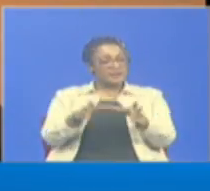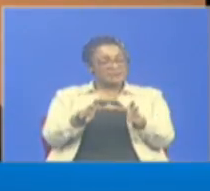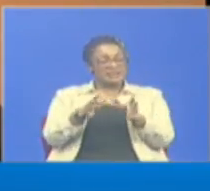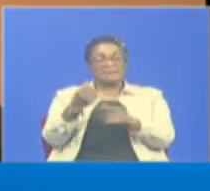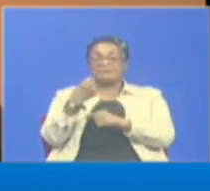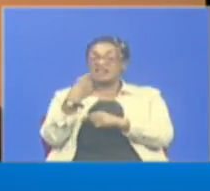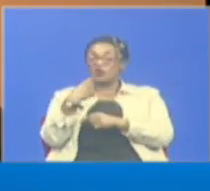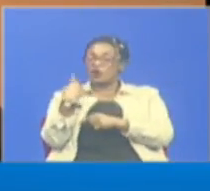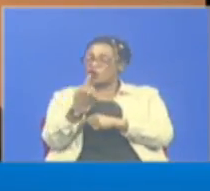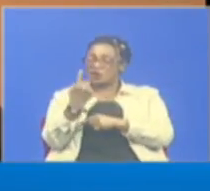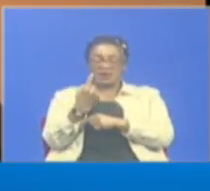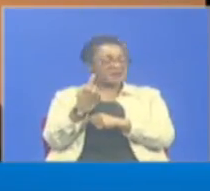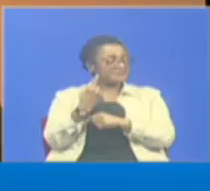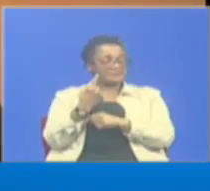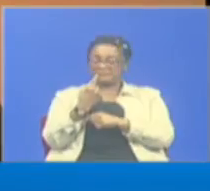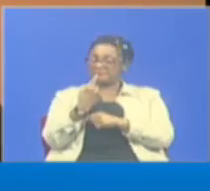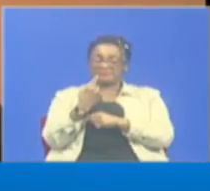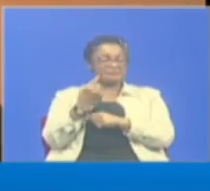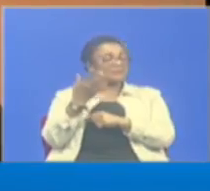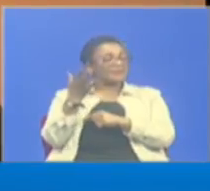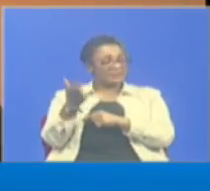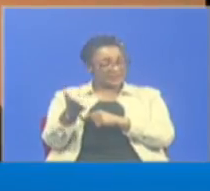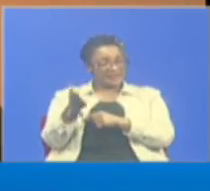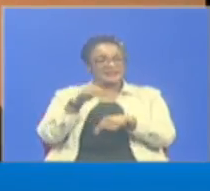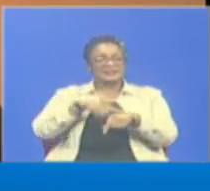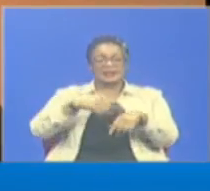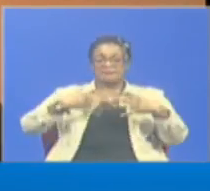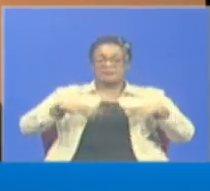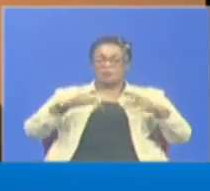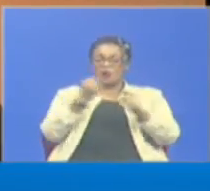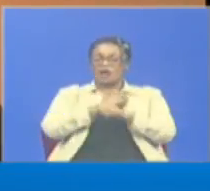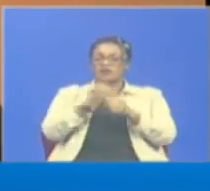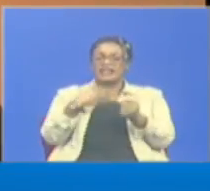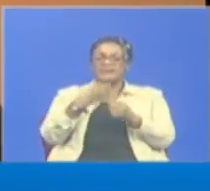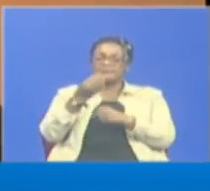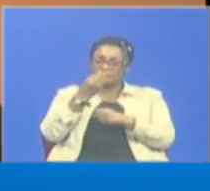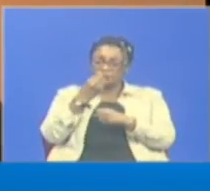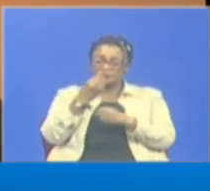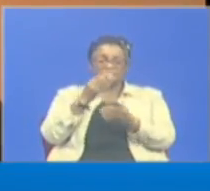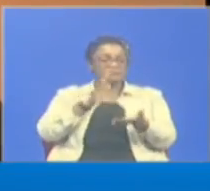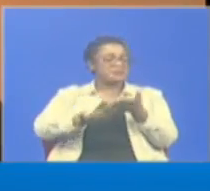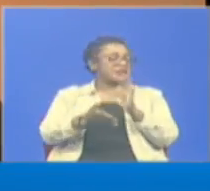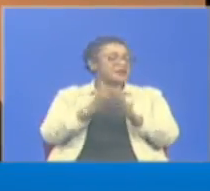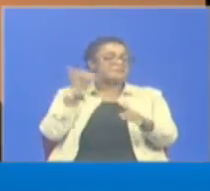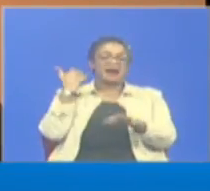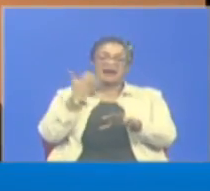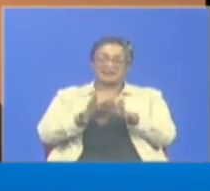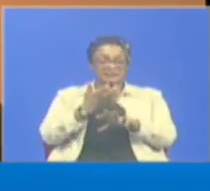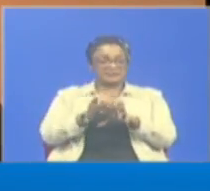crisis, because that one is there, but when people cannot feed themselves, it becomes very bad. So